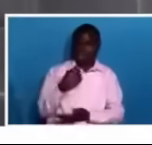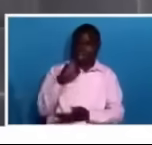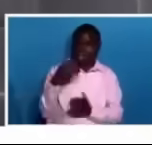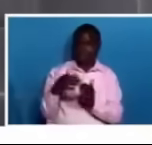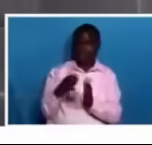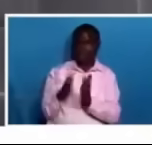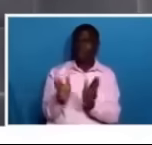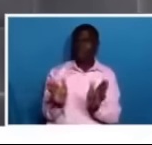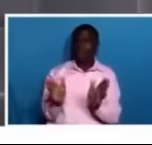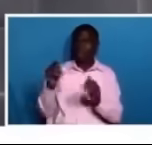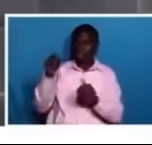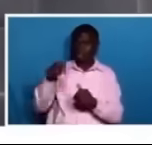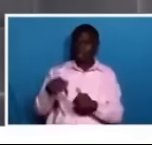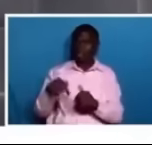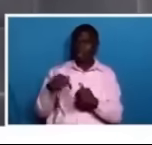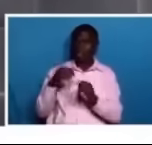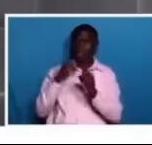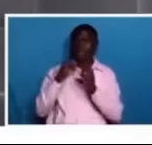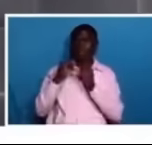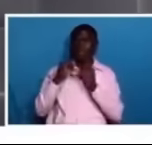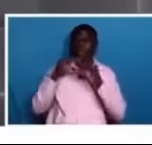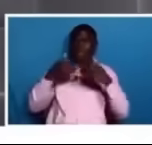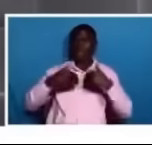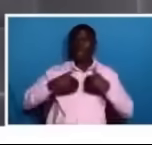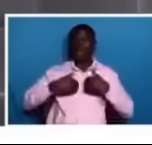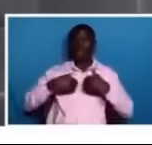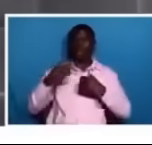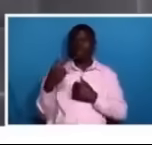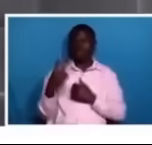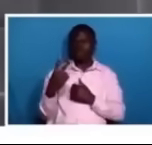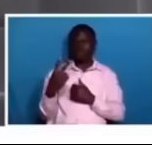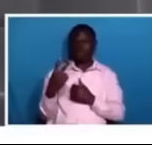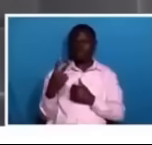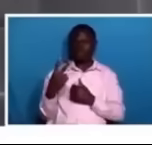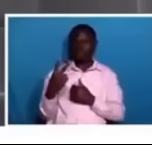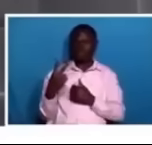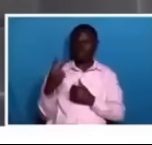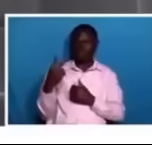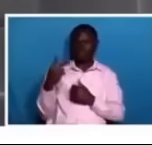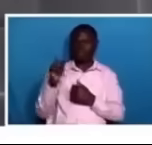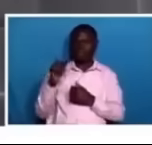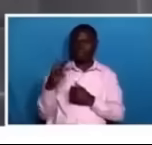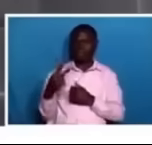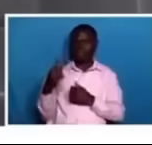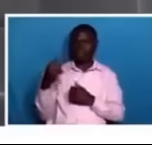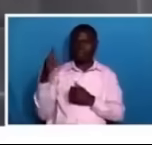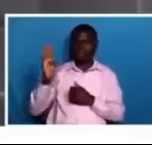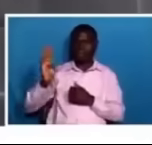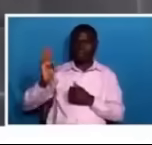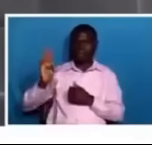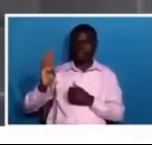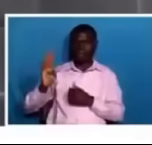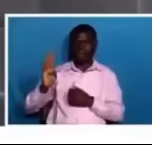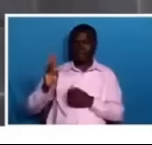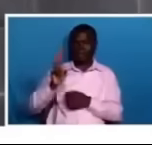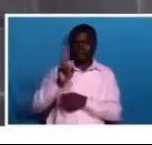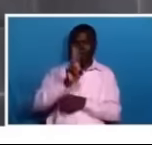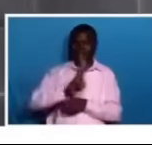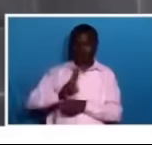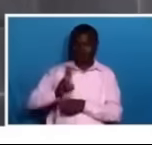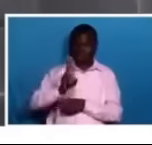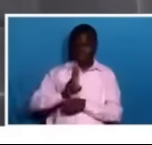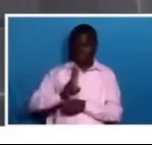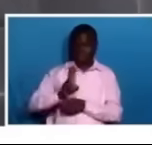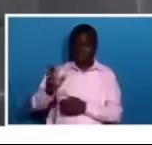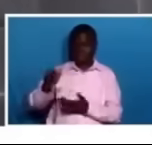is information that you have, that $2.2 billion has been spent in the office of the president